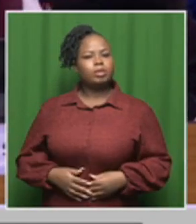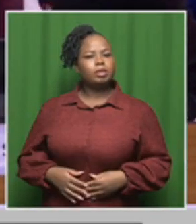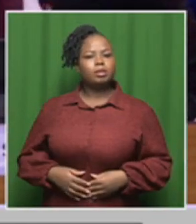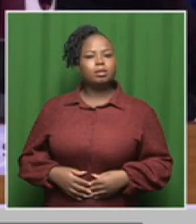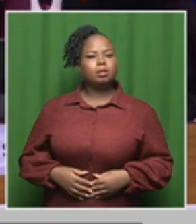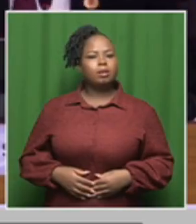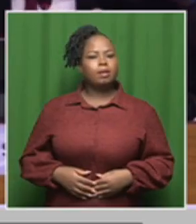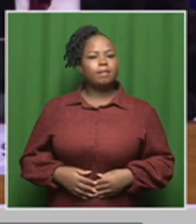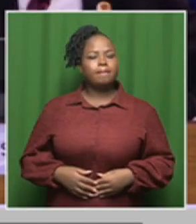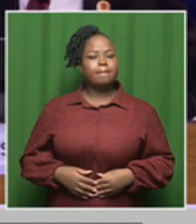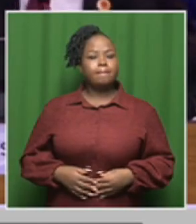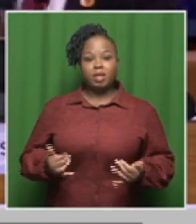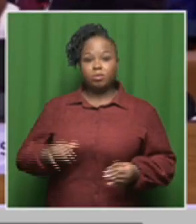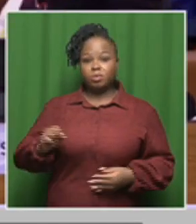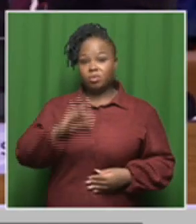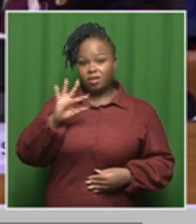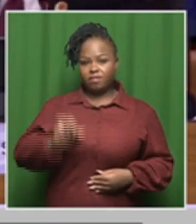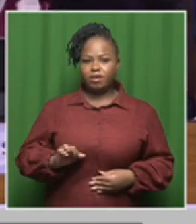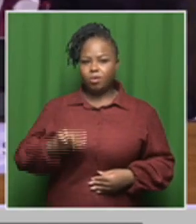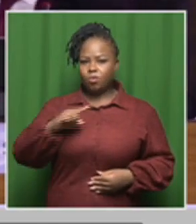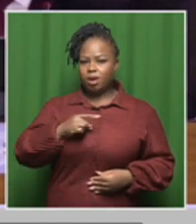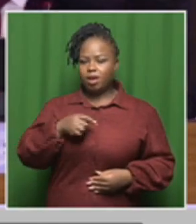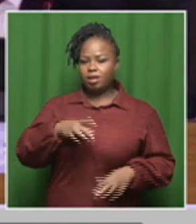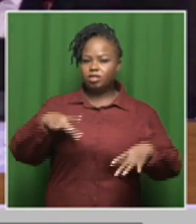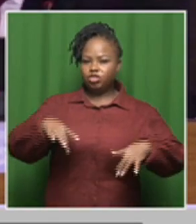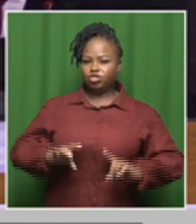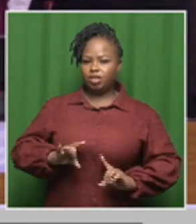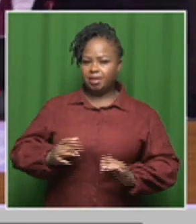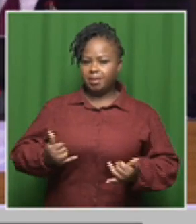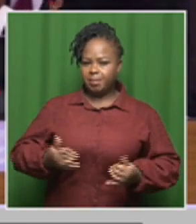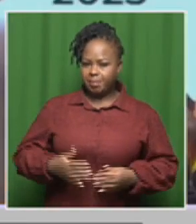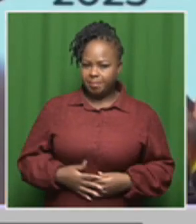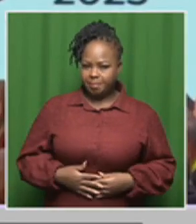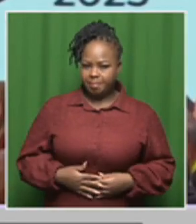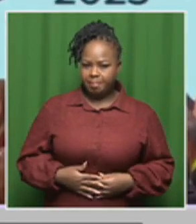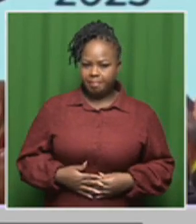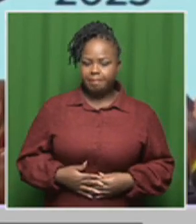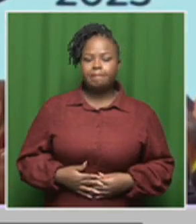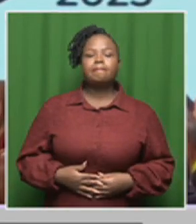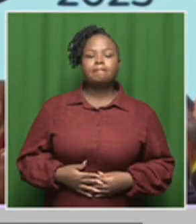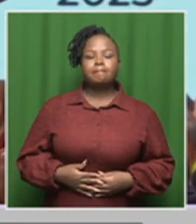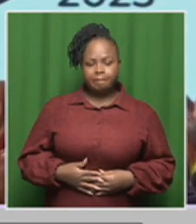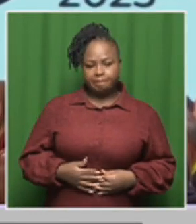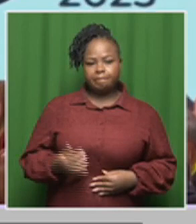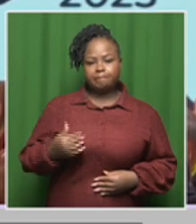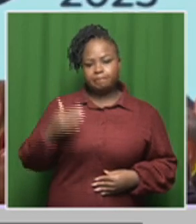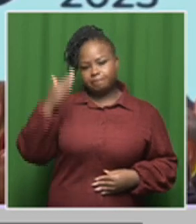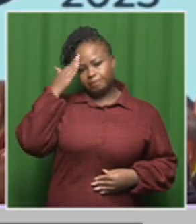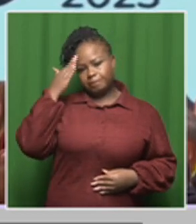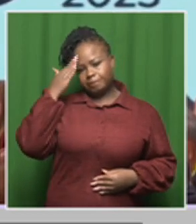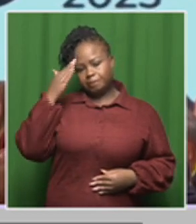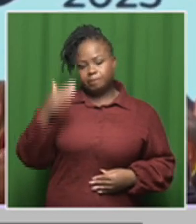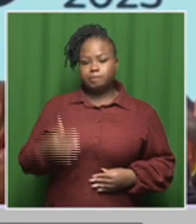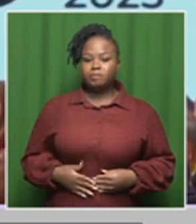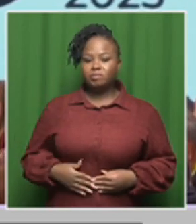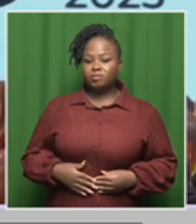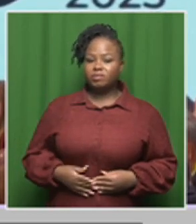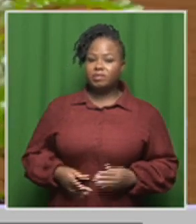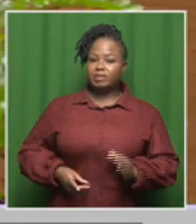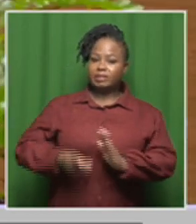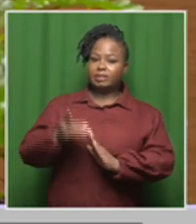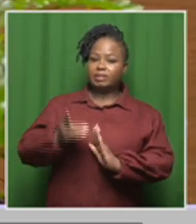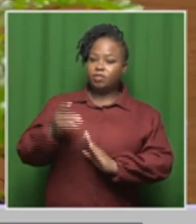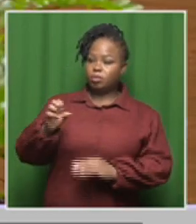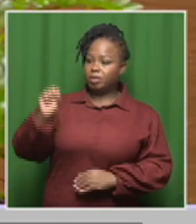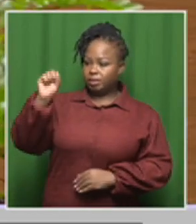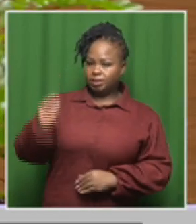presence thereof with South Africa at the helm. You know that the emerging markets or the developing